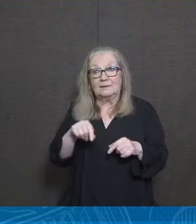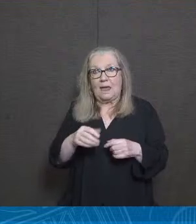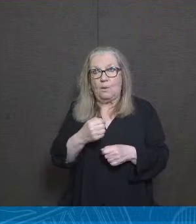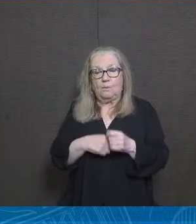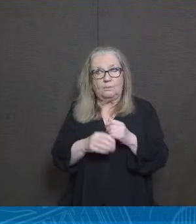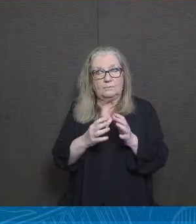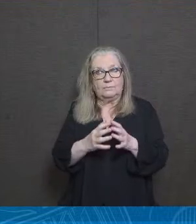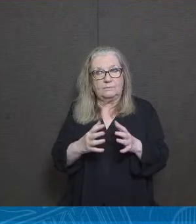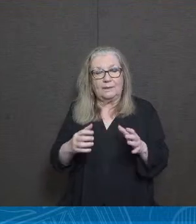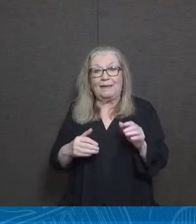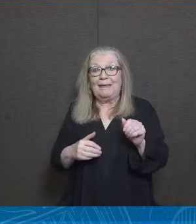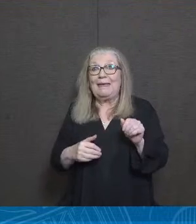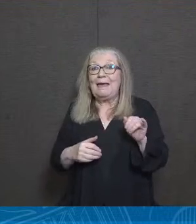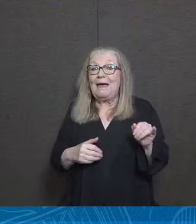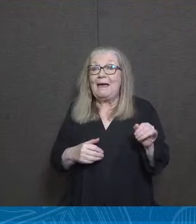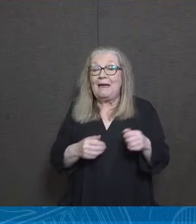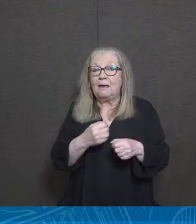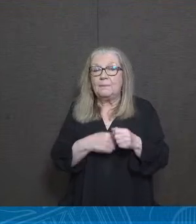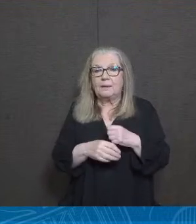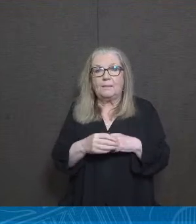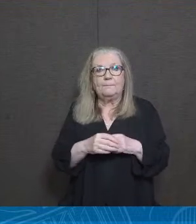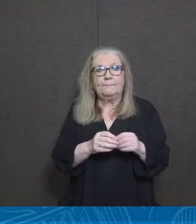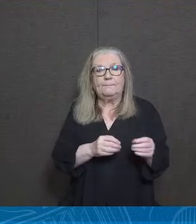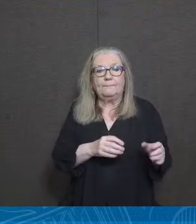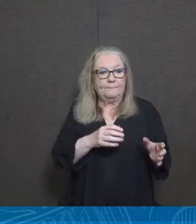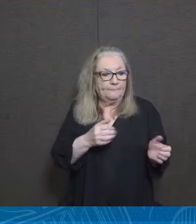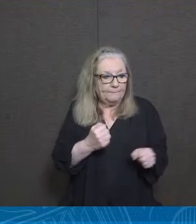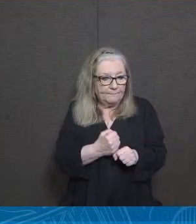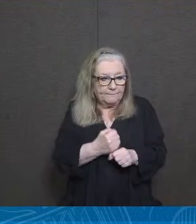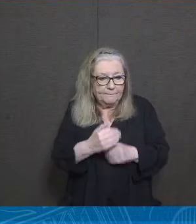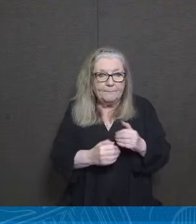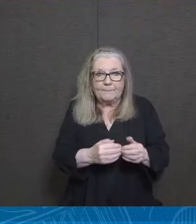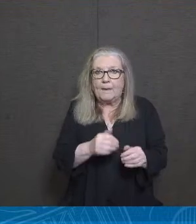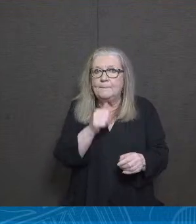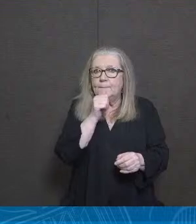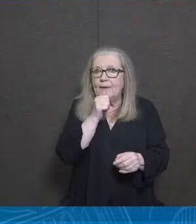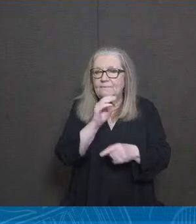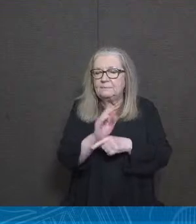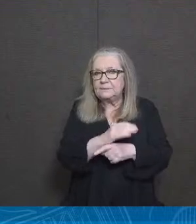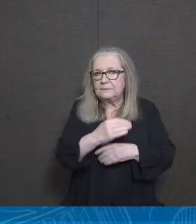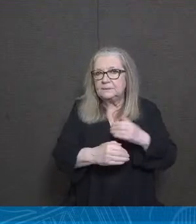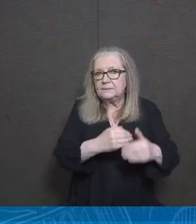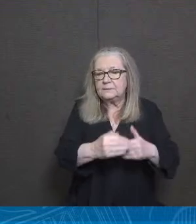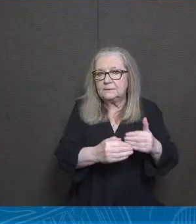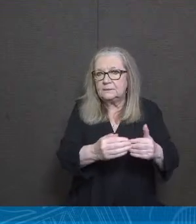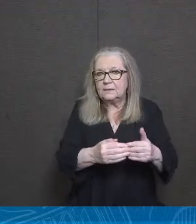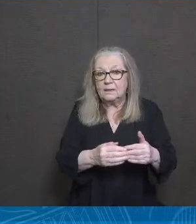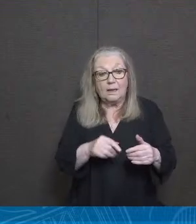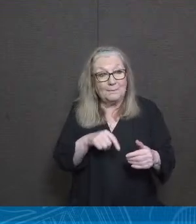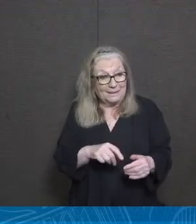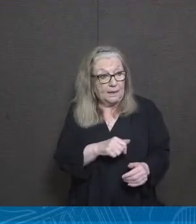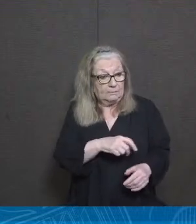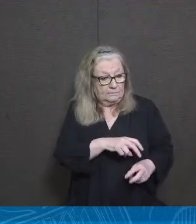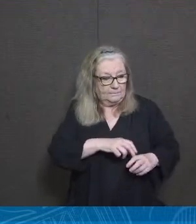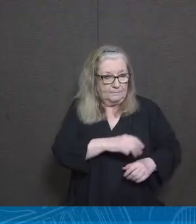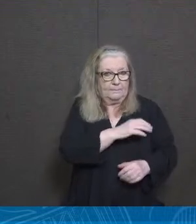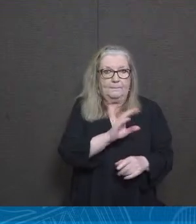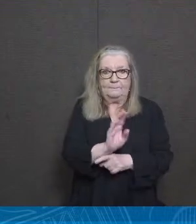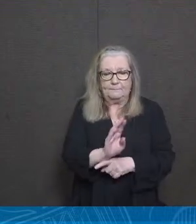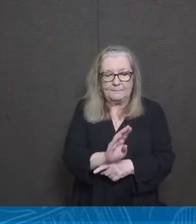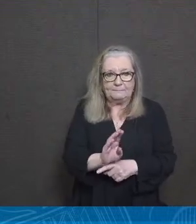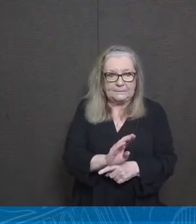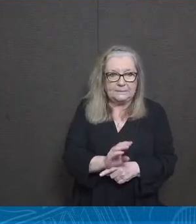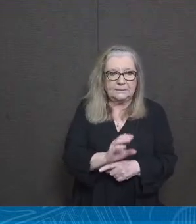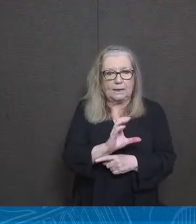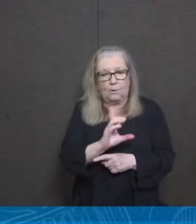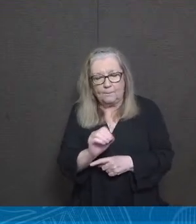privatization of AI products for DRR, how could we ensure that climate risk information remains a public good and